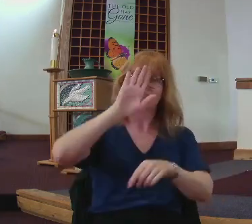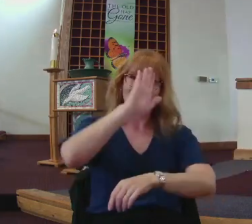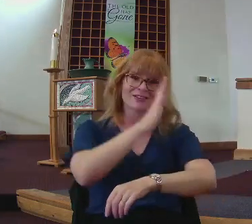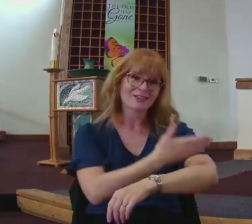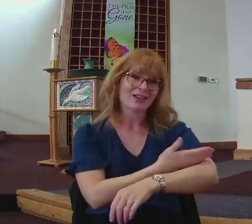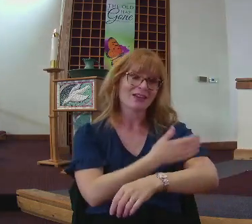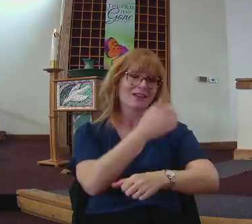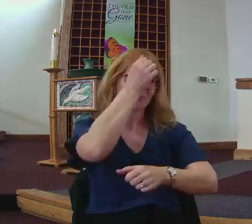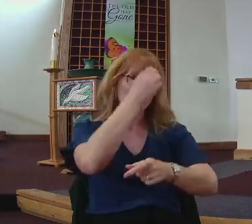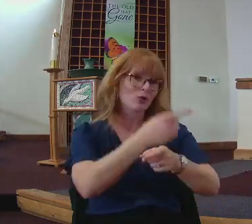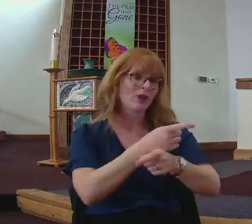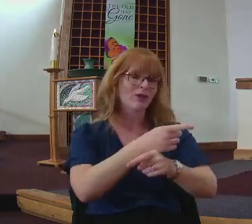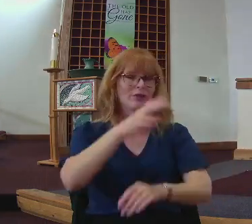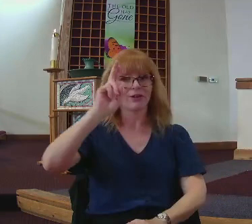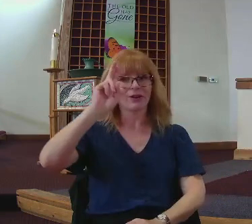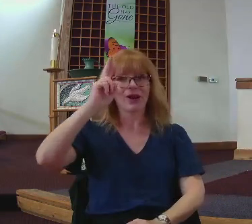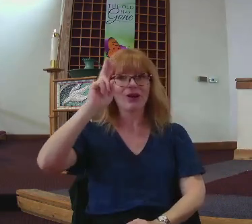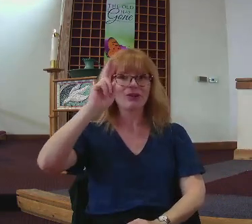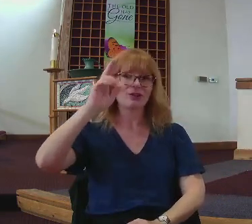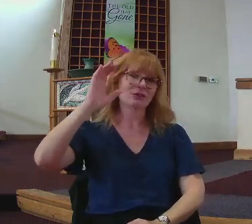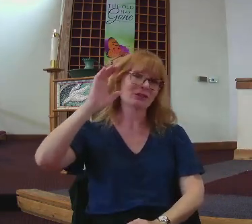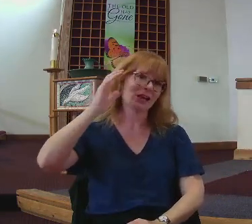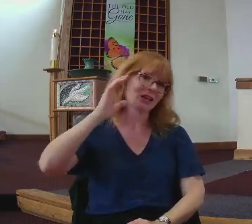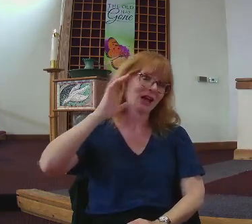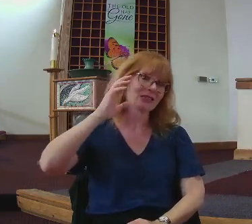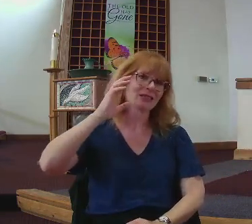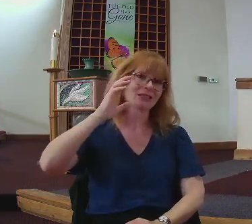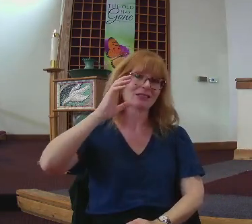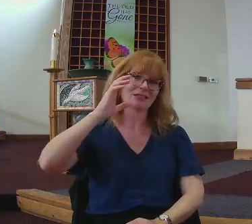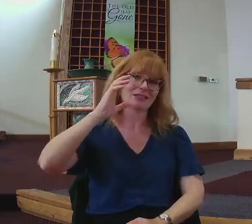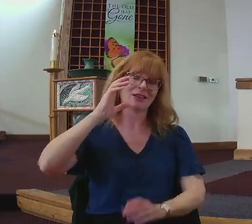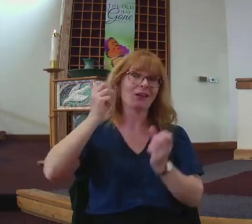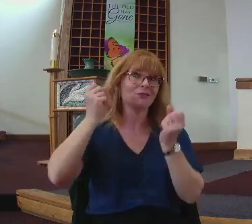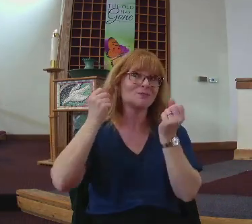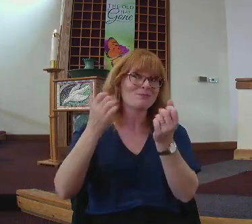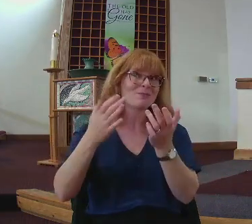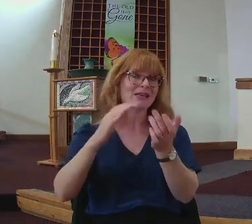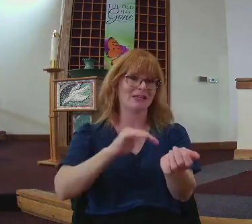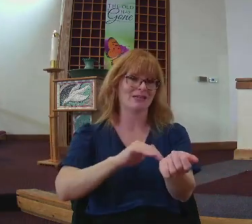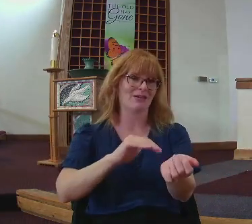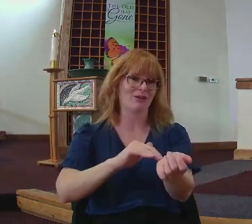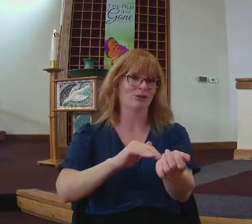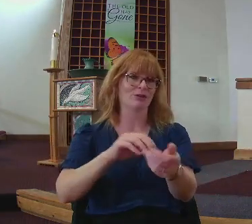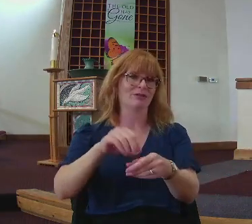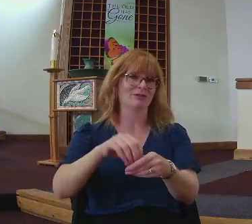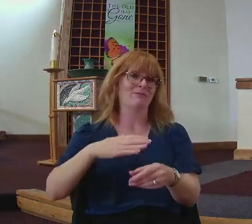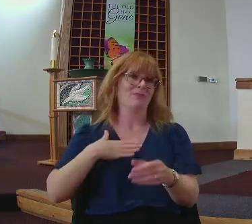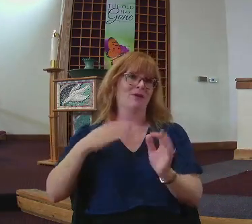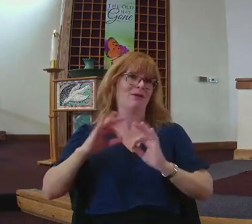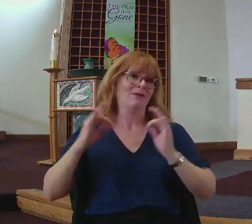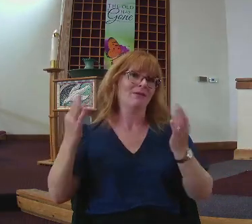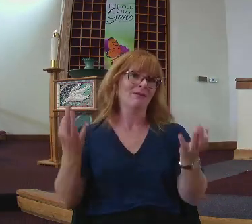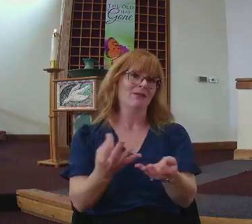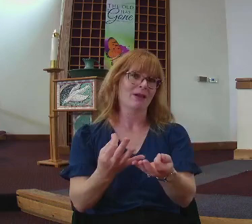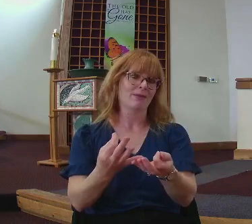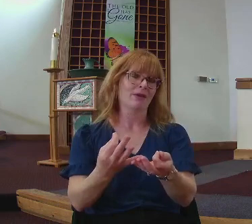brother and uncle and cousin and friends of numerous doctors, I know that many people